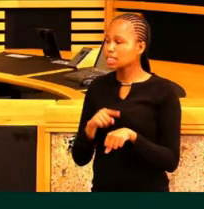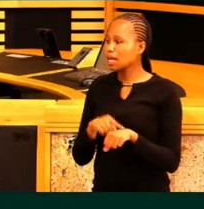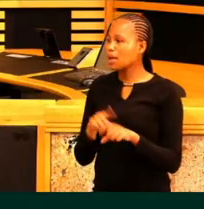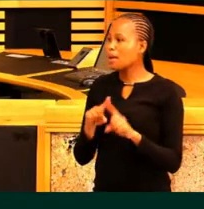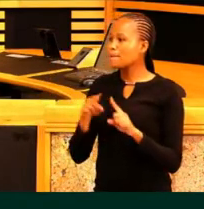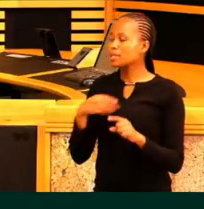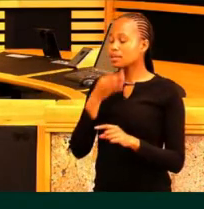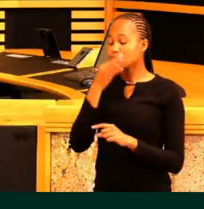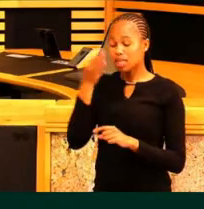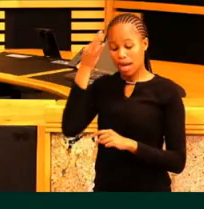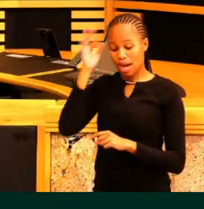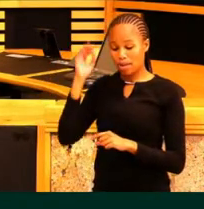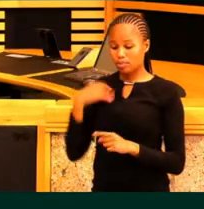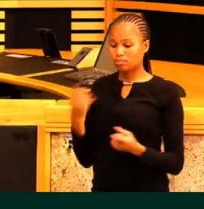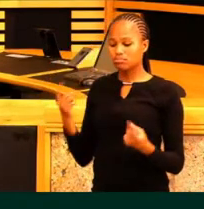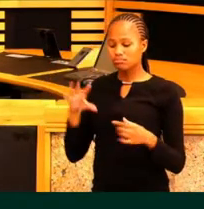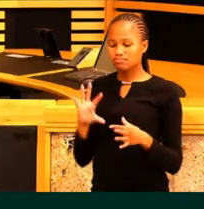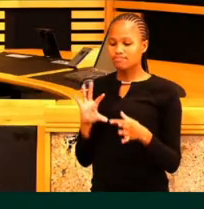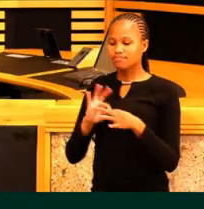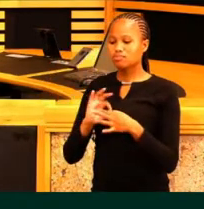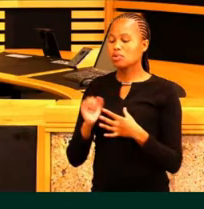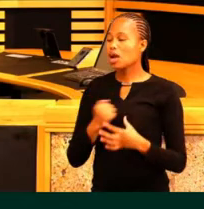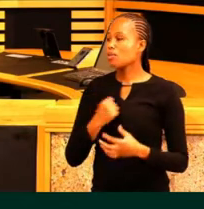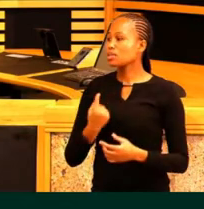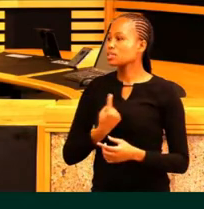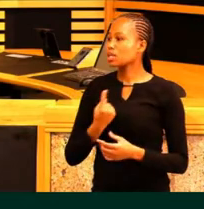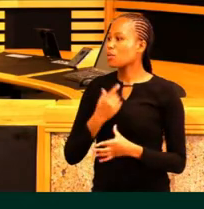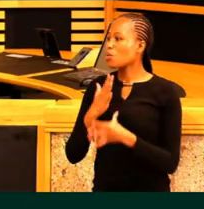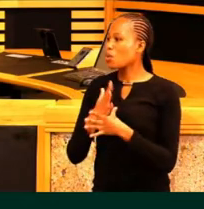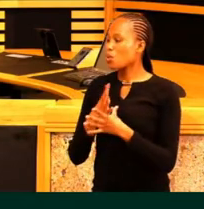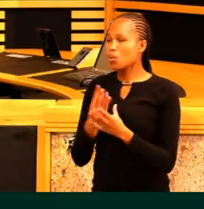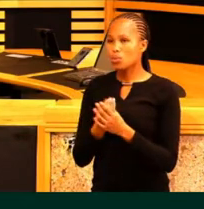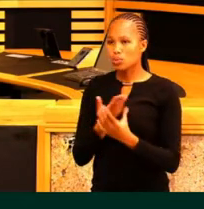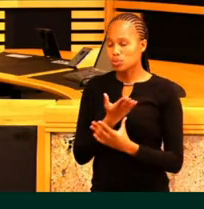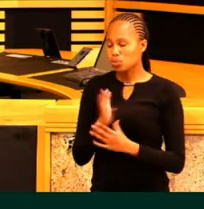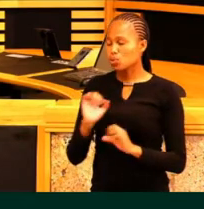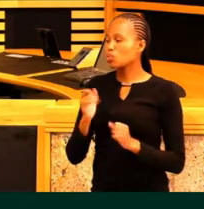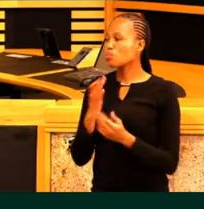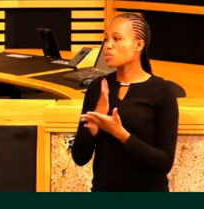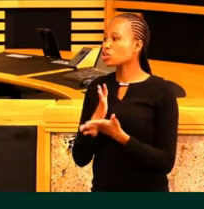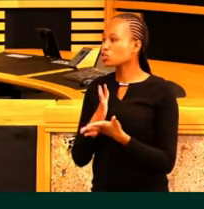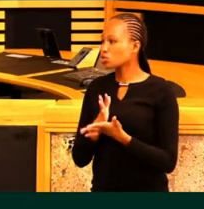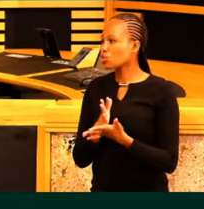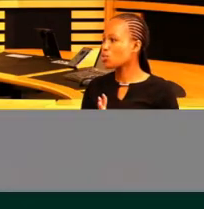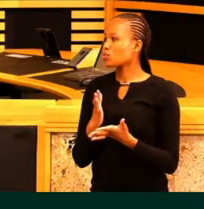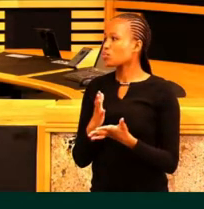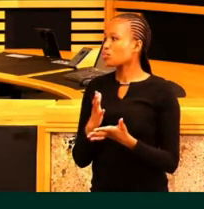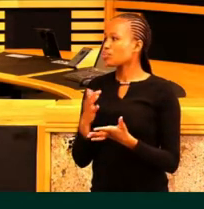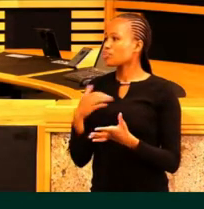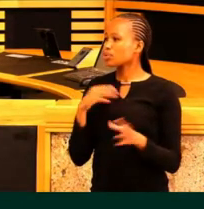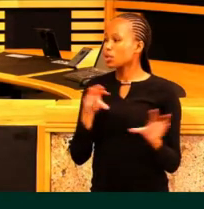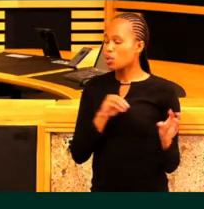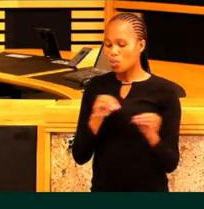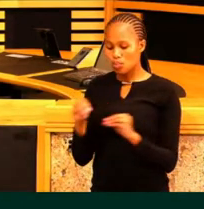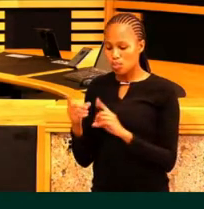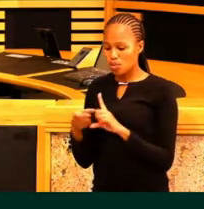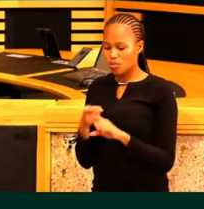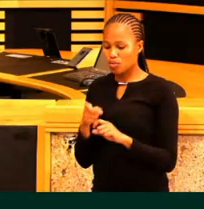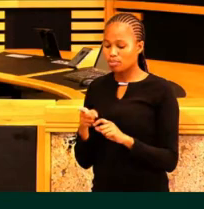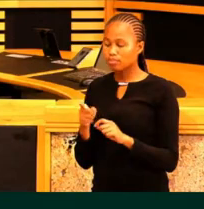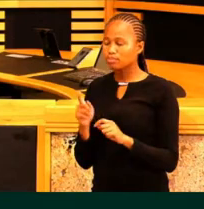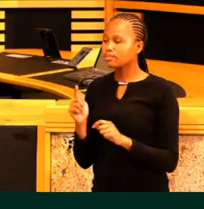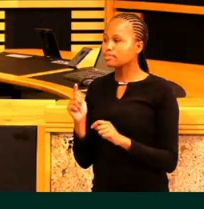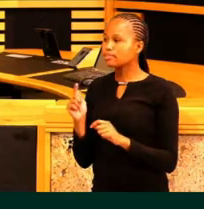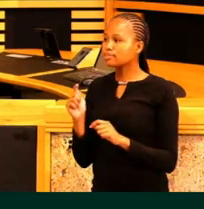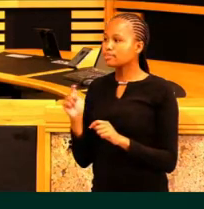just saying as Government were here committing ourselves to work with you and to ensure that we move from just temporary